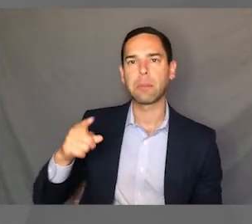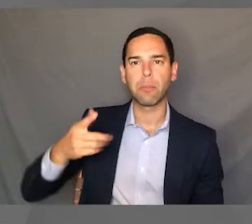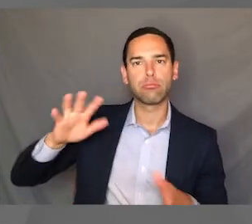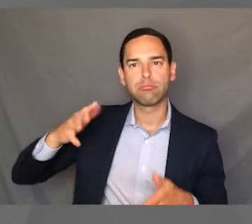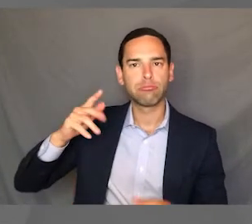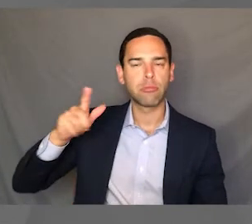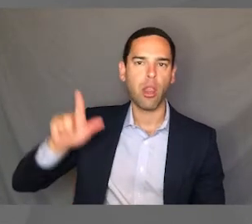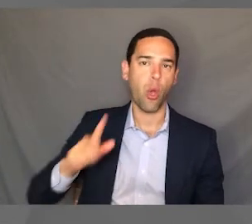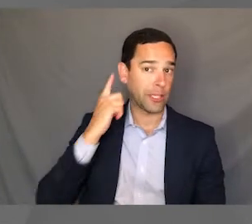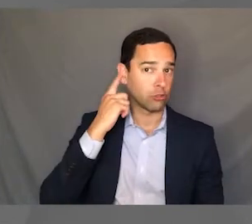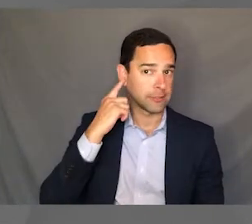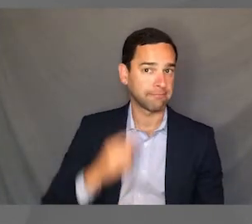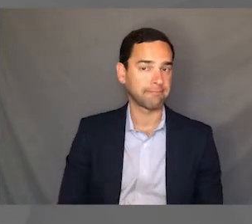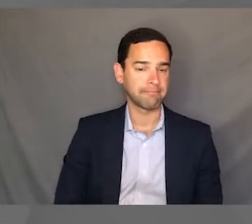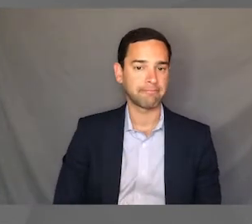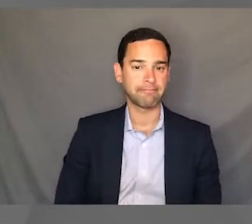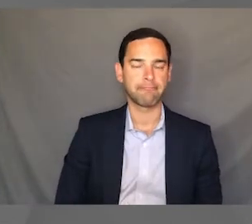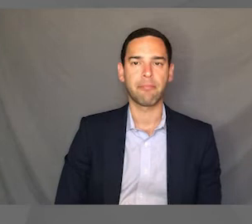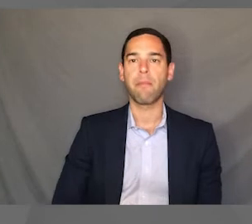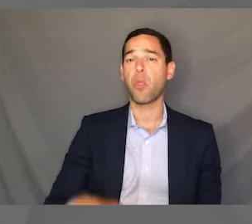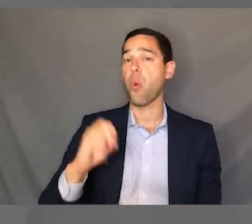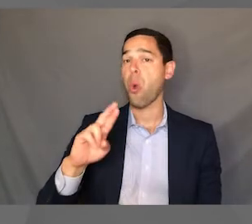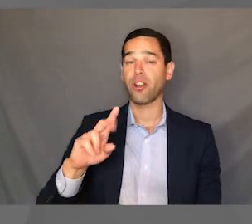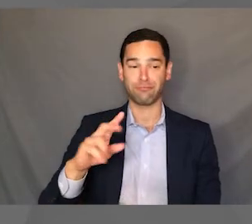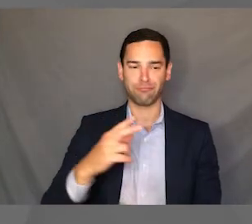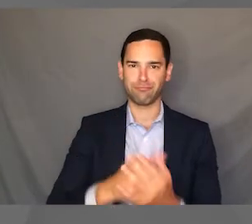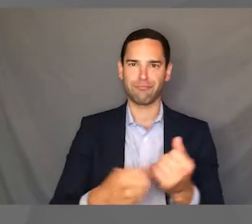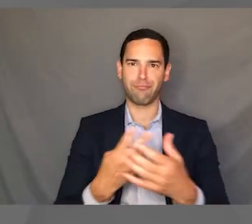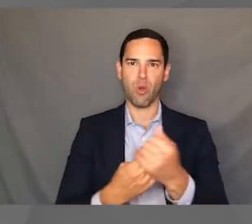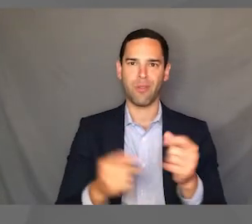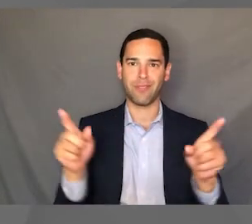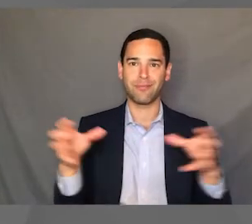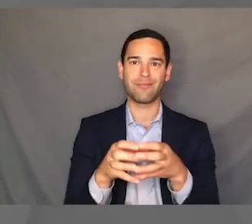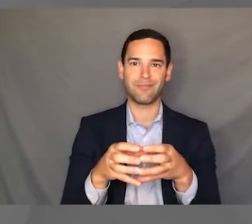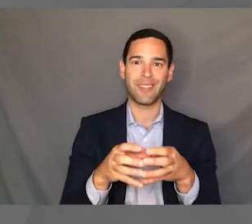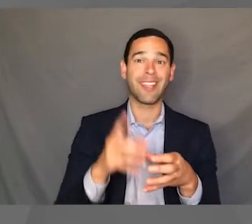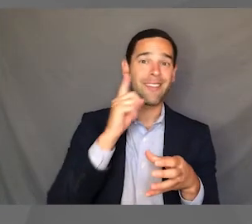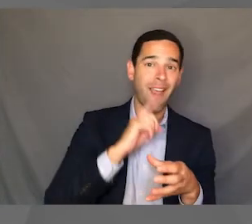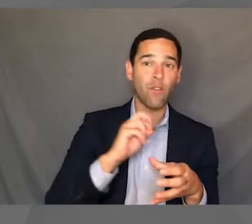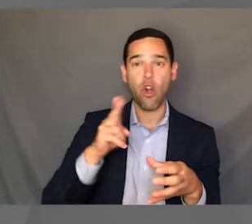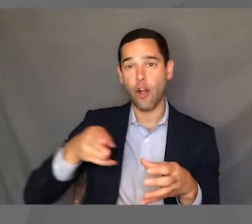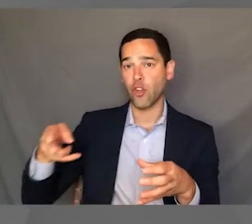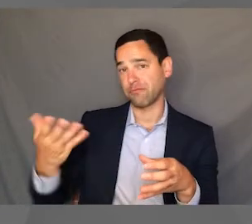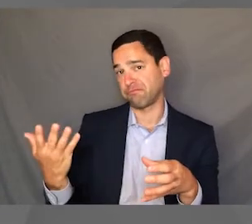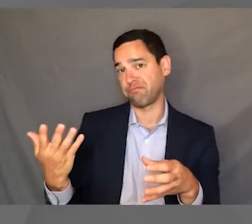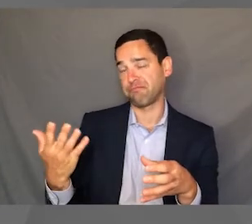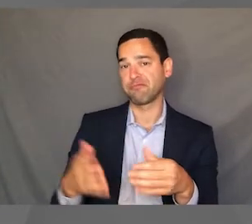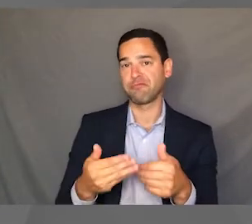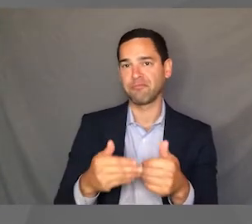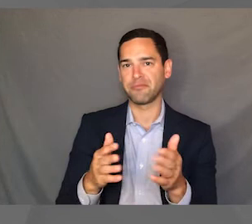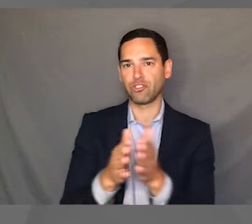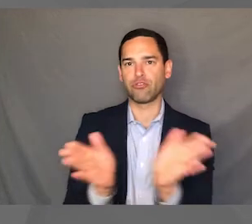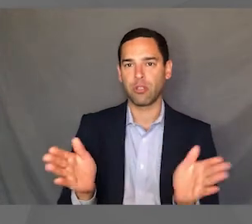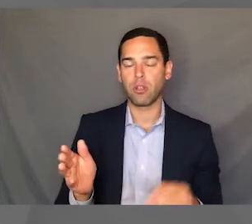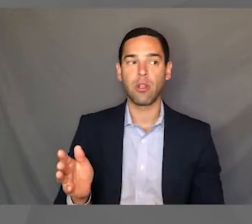hearing. And again, to catch both sides of it, simply say deaf or hard of hearing. And as always, we want to default to the